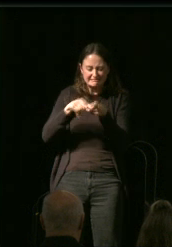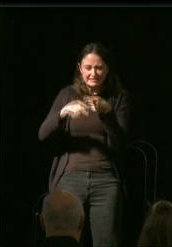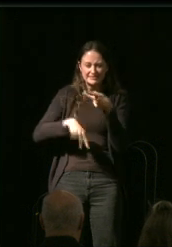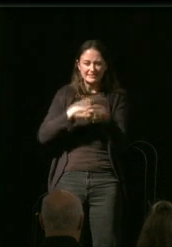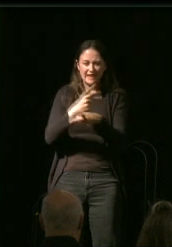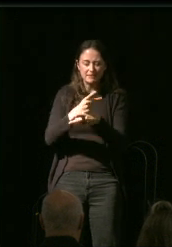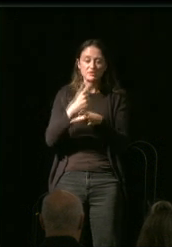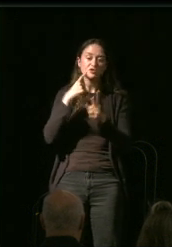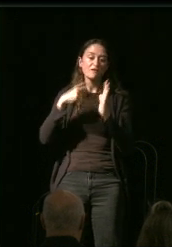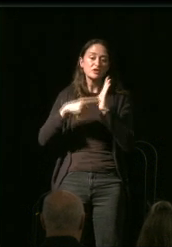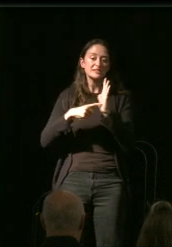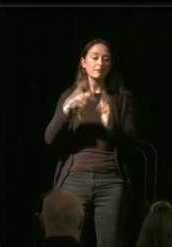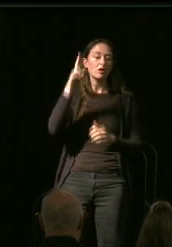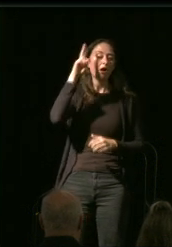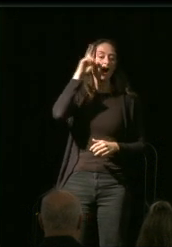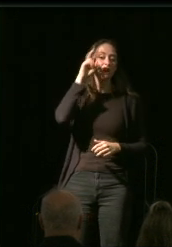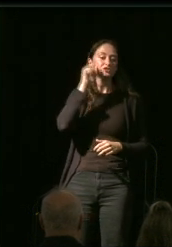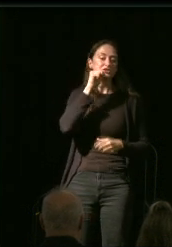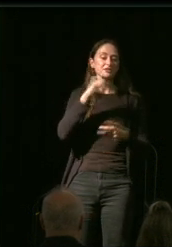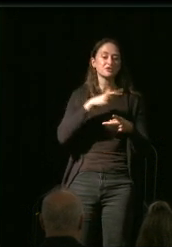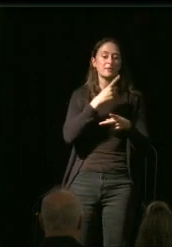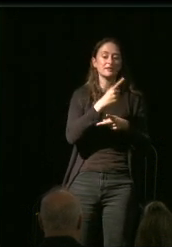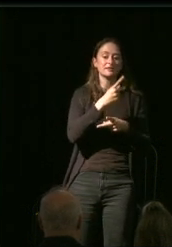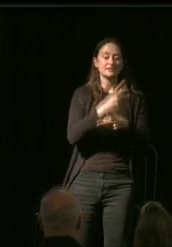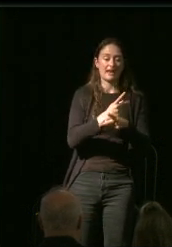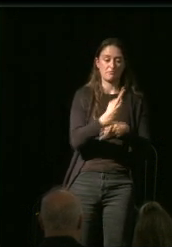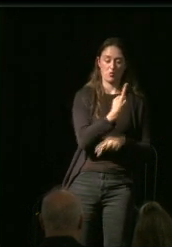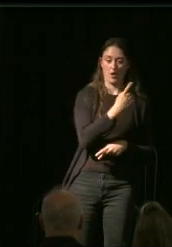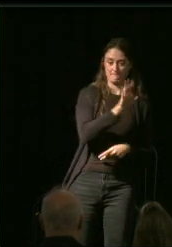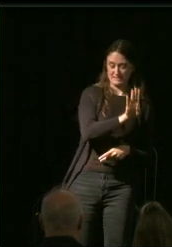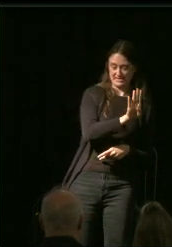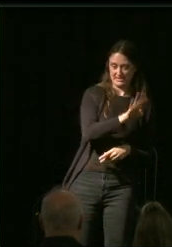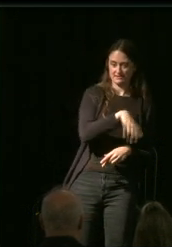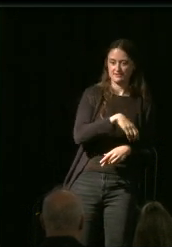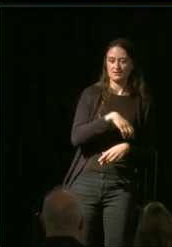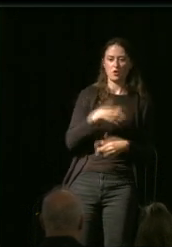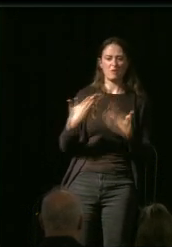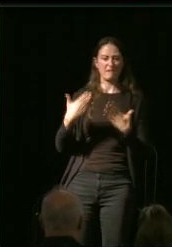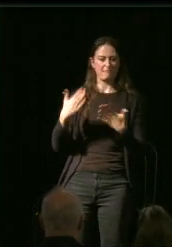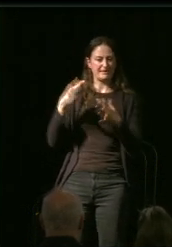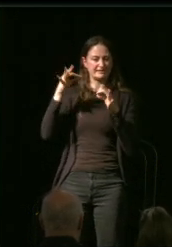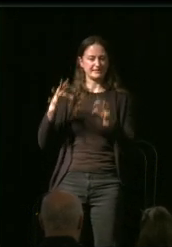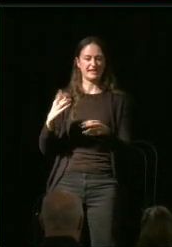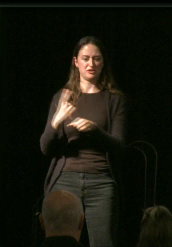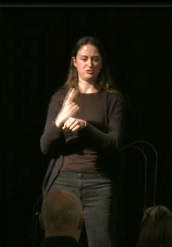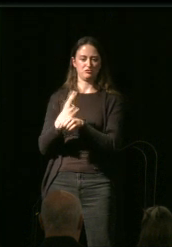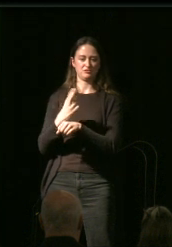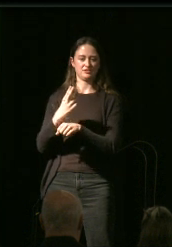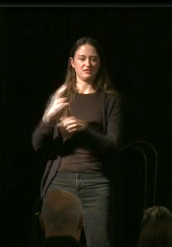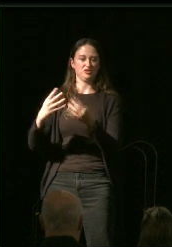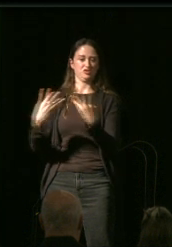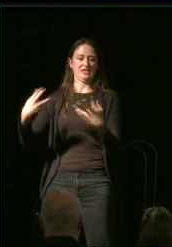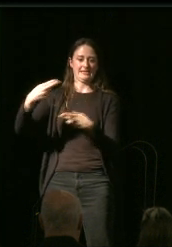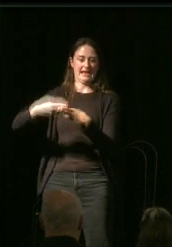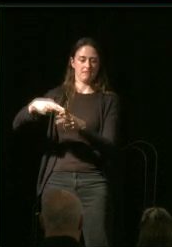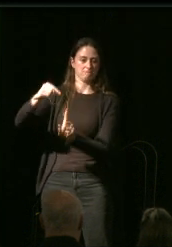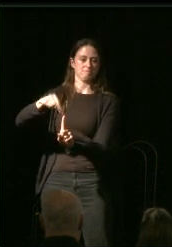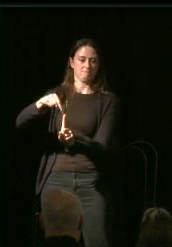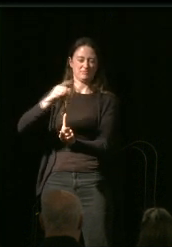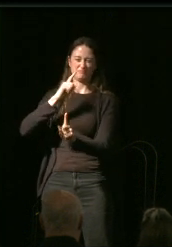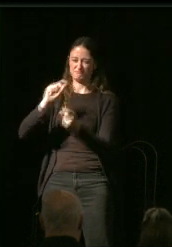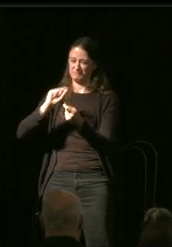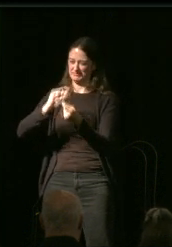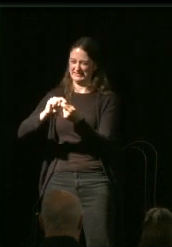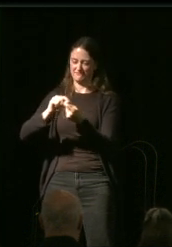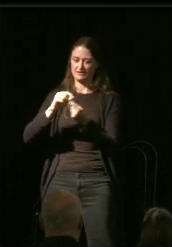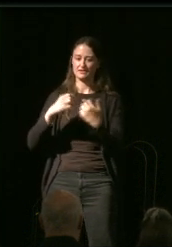of saying Usher type 1B. Now that the genes are identified, we can see a spectrum of clinical severity within genes and within types of